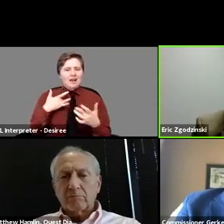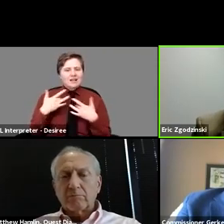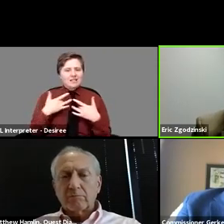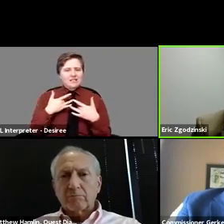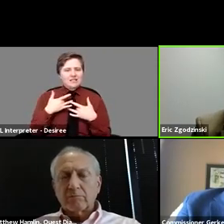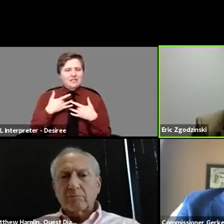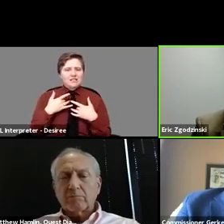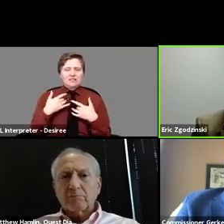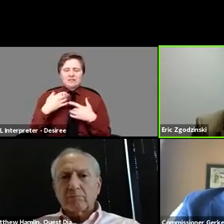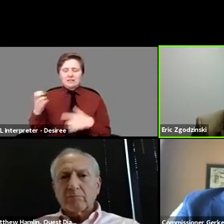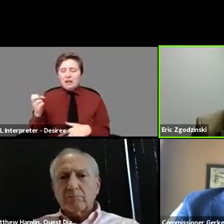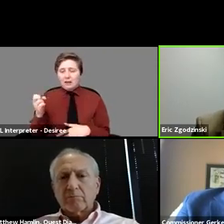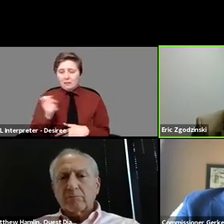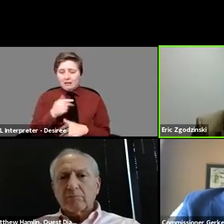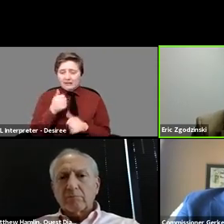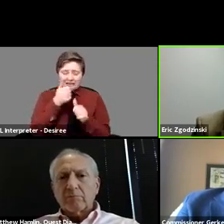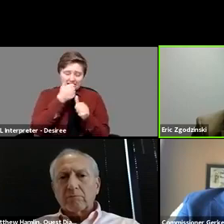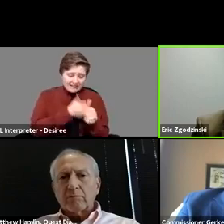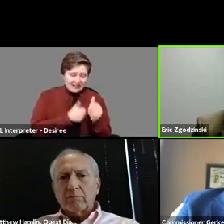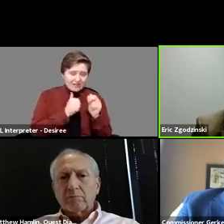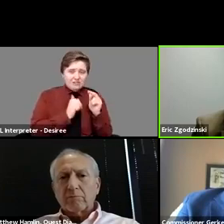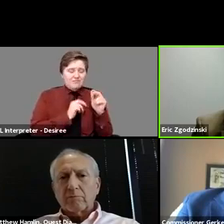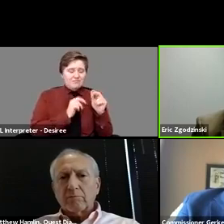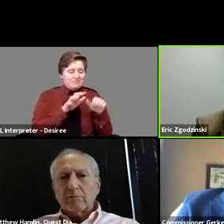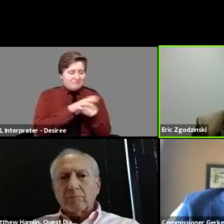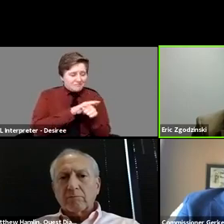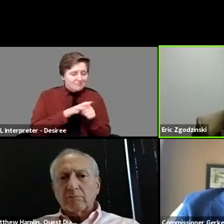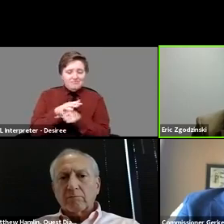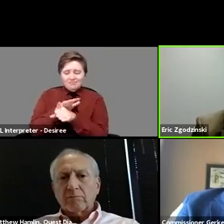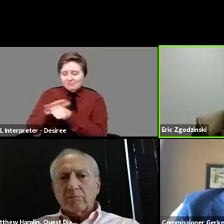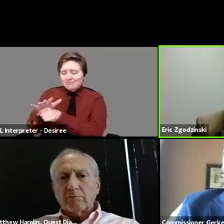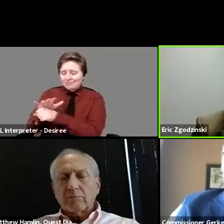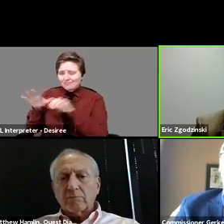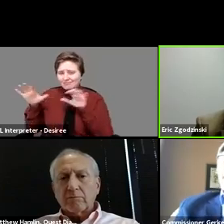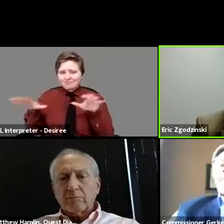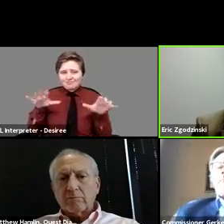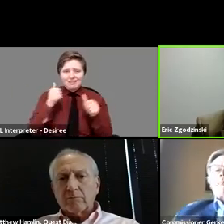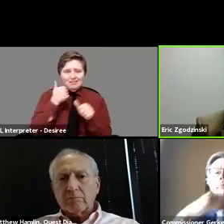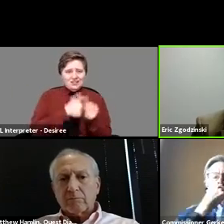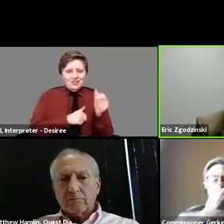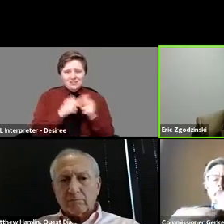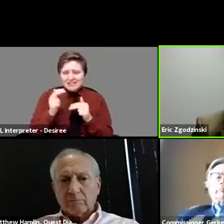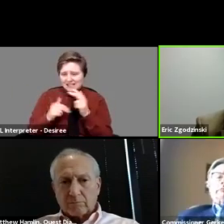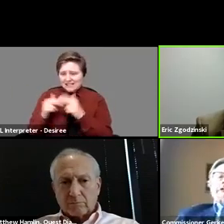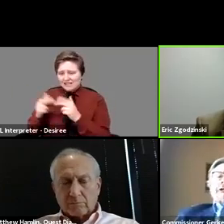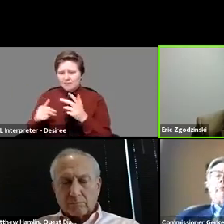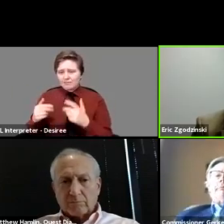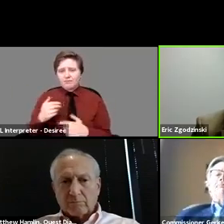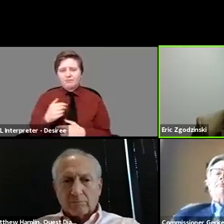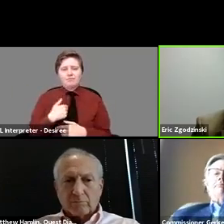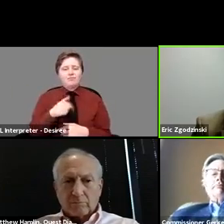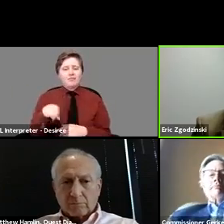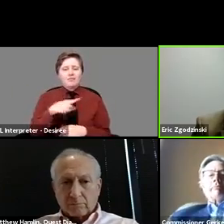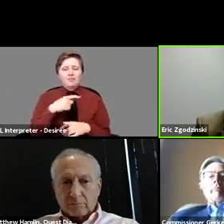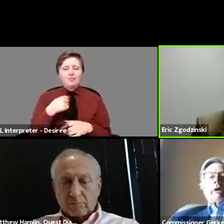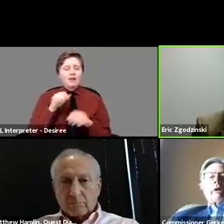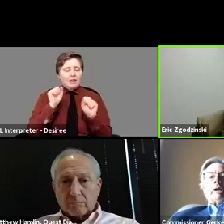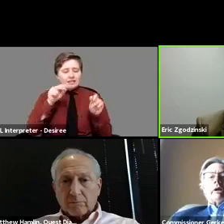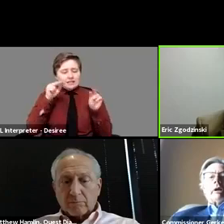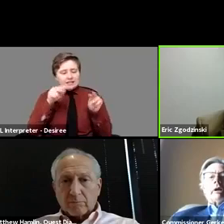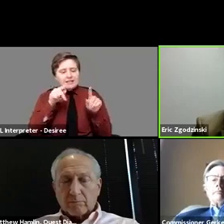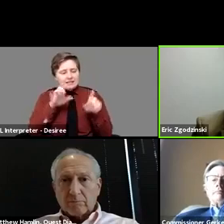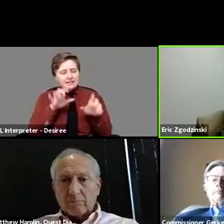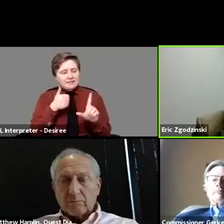falls back onto each one of those facilities. They're going to be able to do those